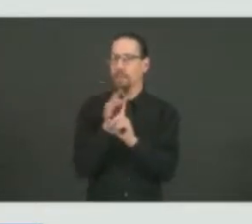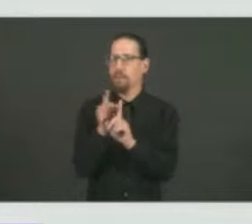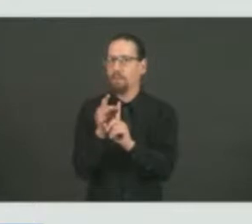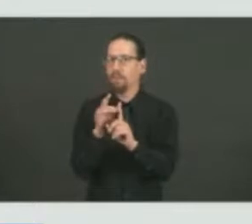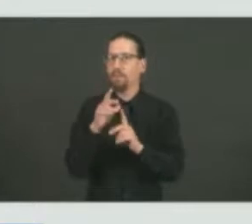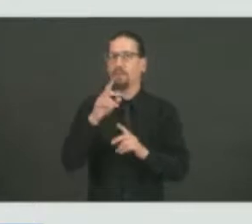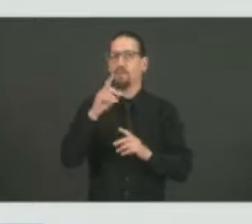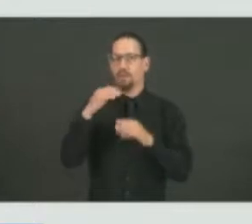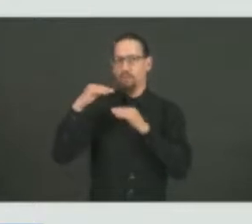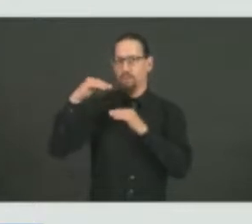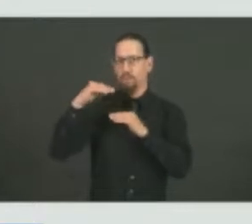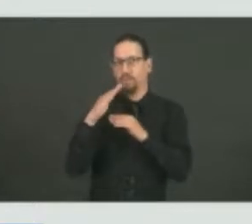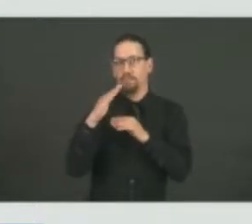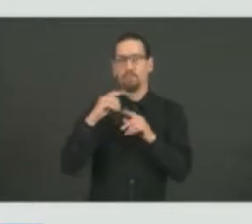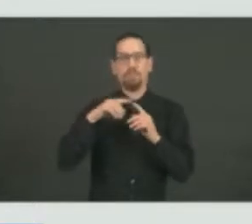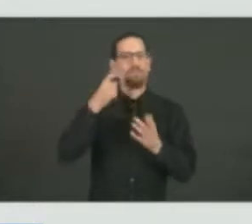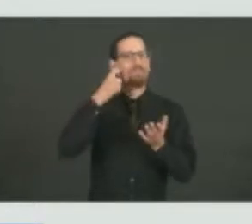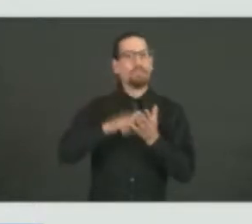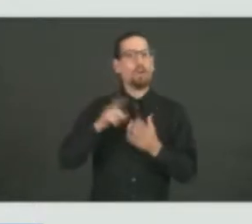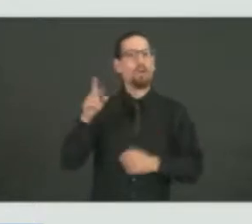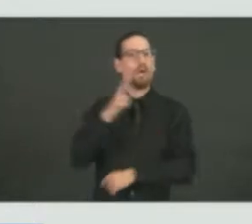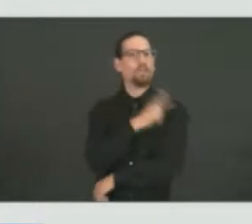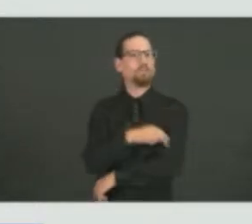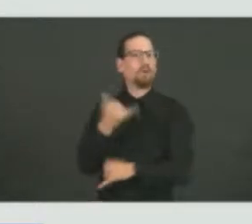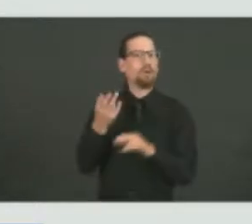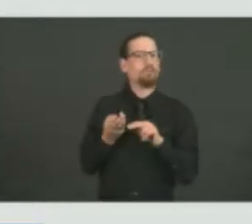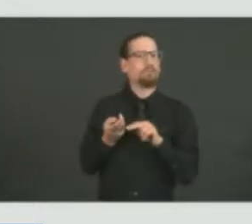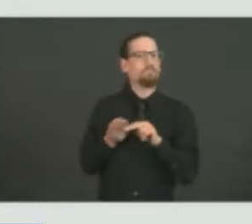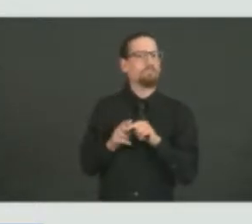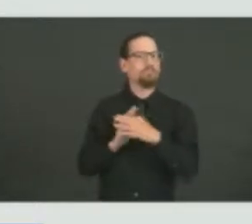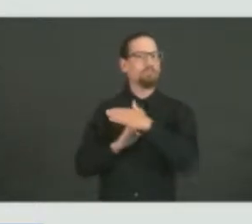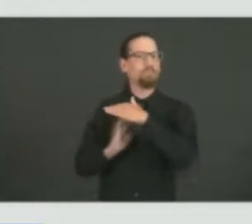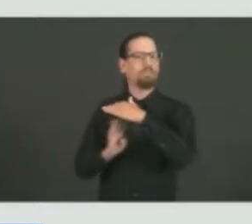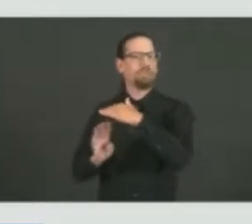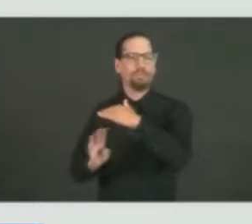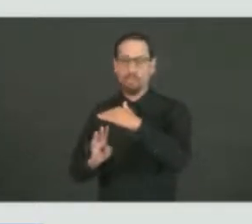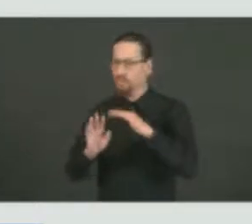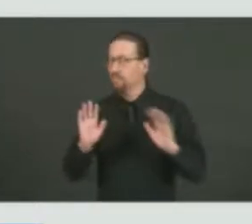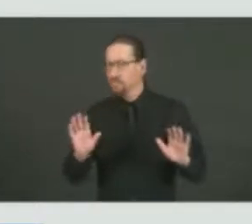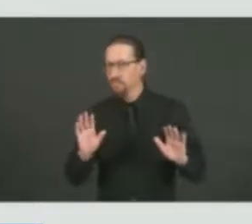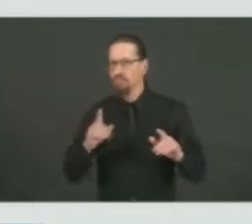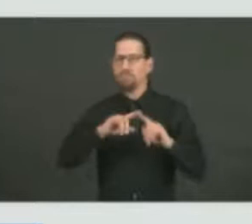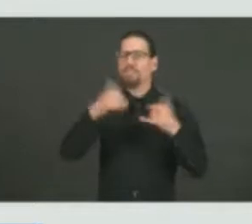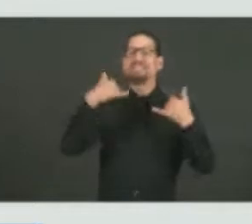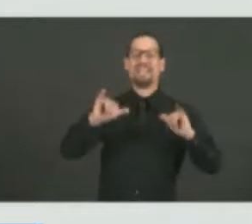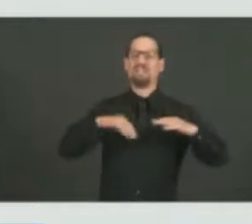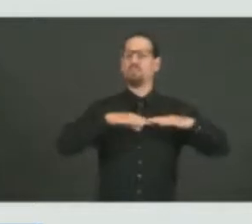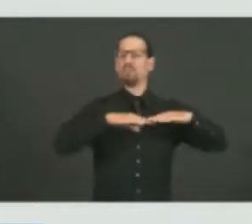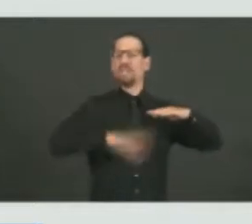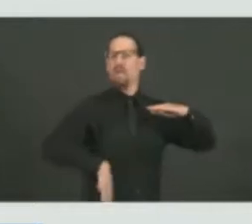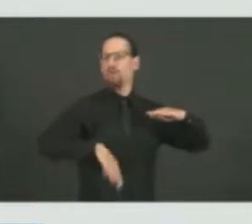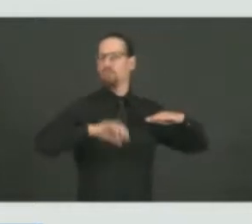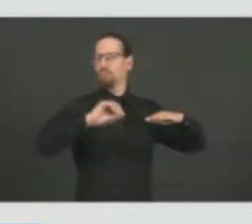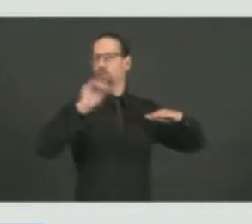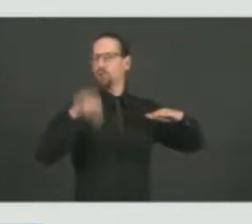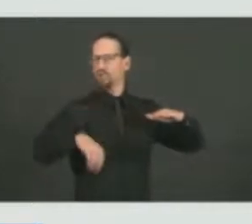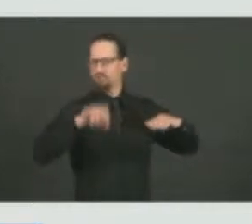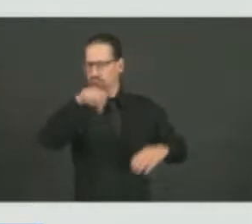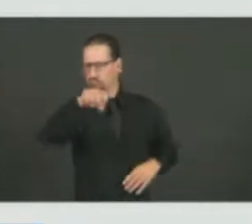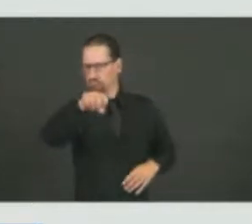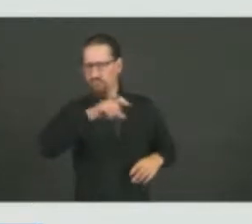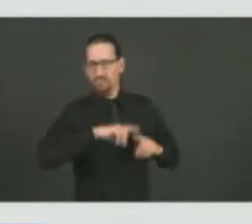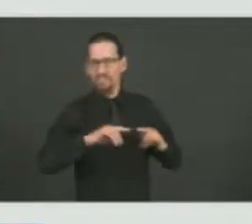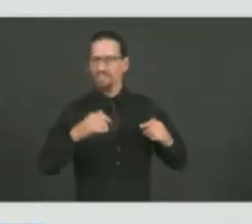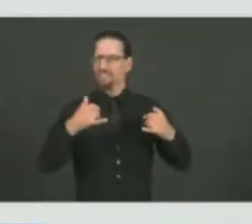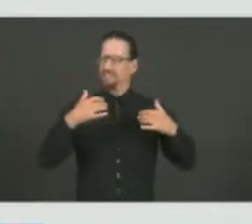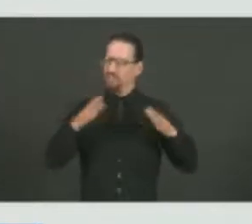still consistently below where we need to be, half of our benchmark for moving forward a phase, so that's